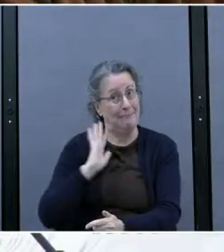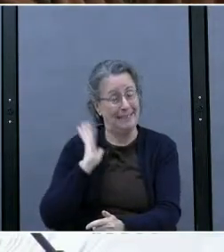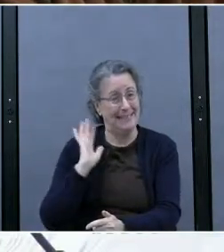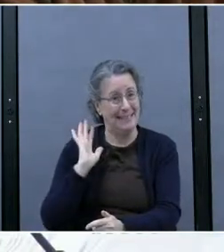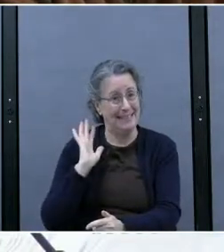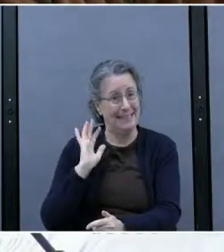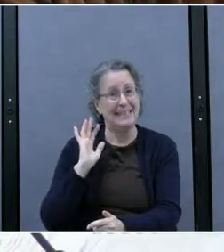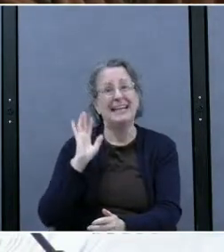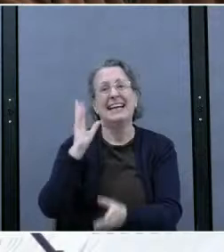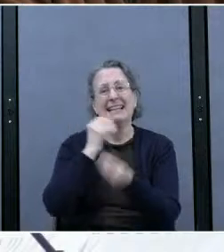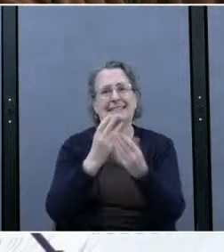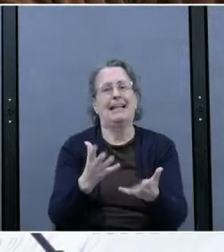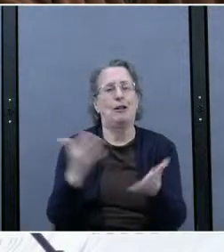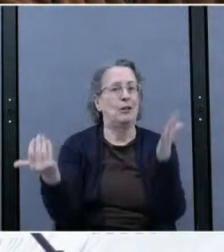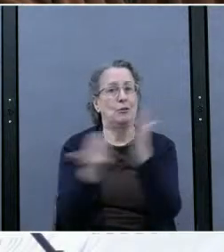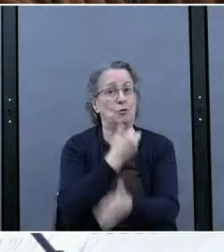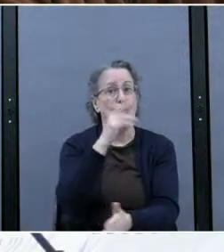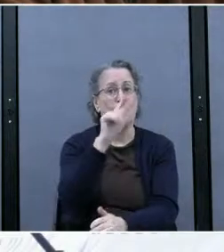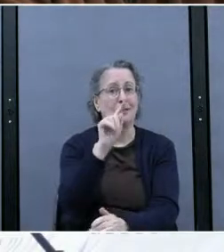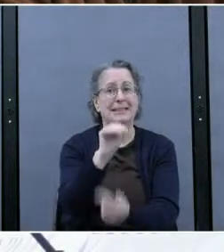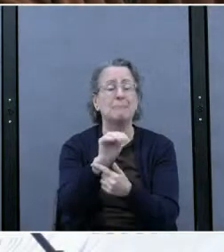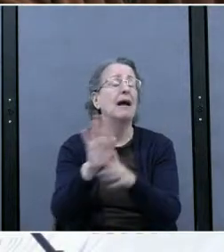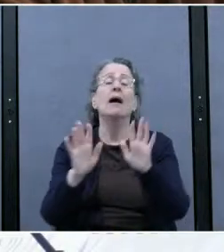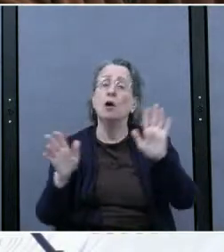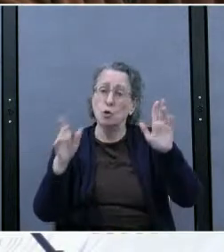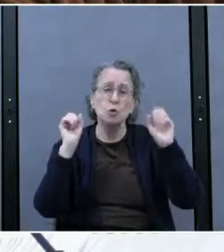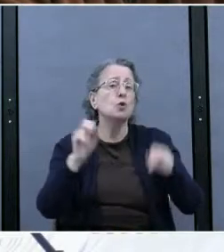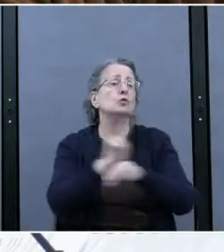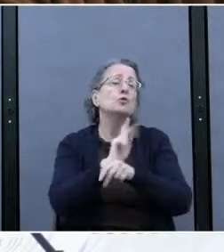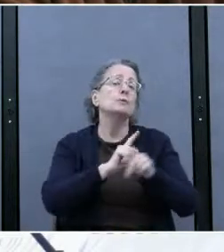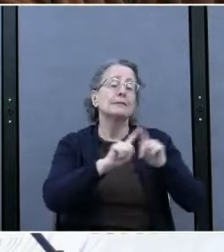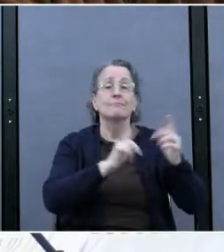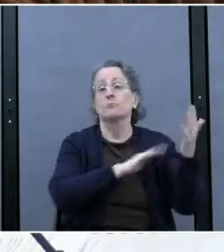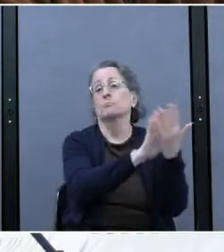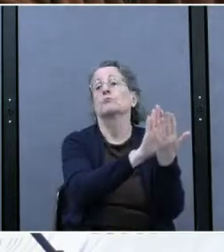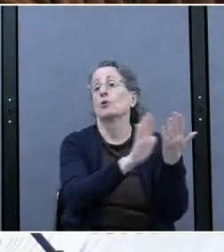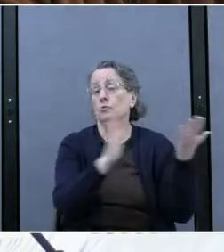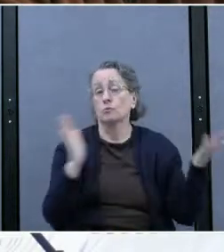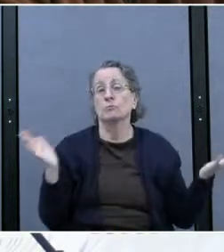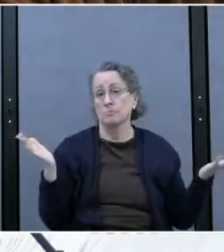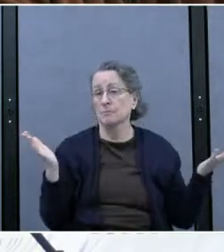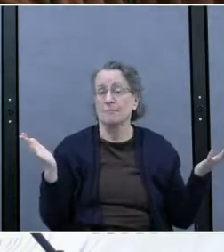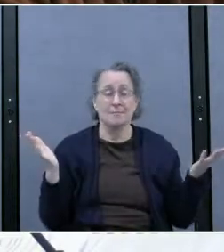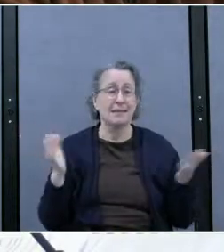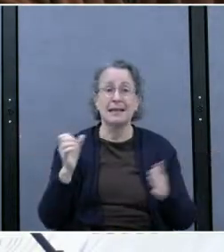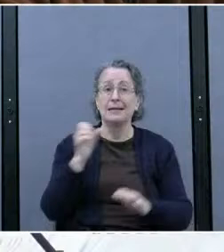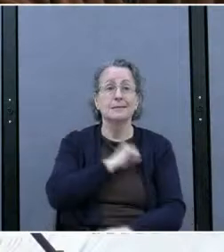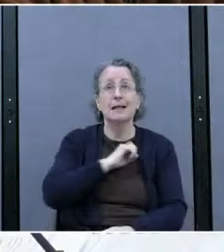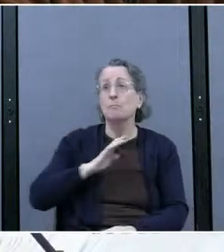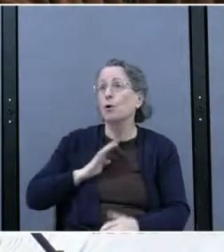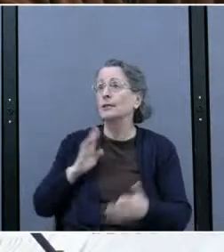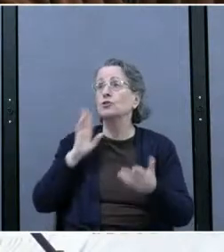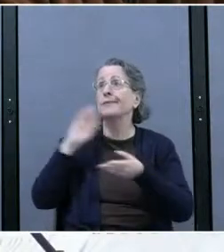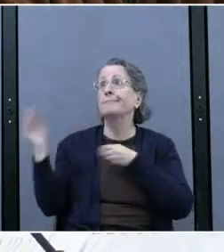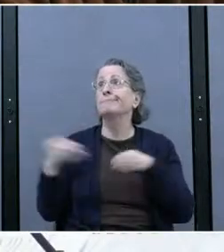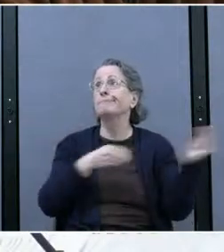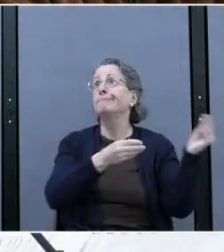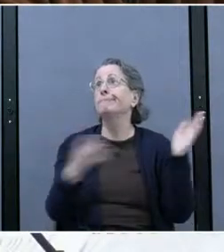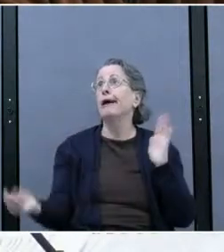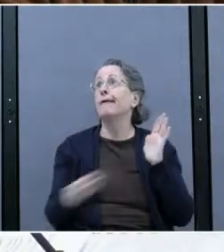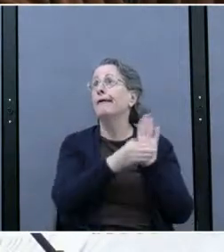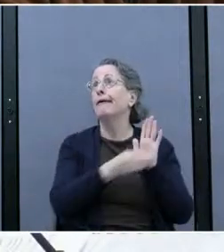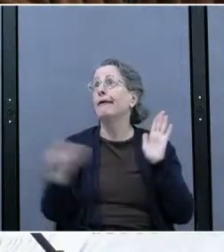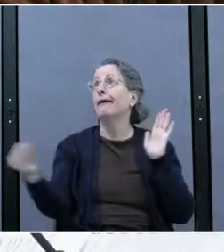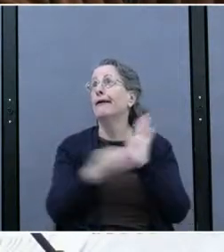there could be other ways to go about this, and the select board is kind of like an innocent bystander in this. It's not really